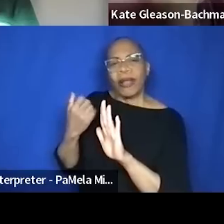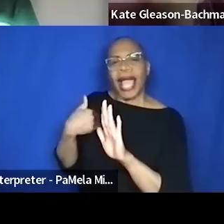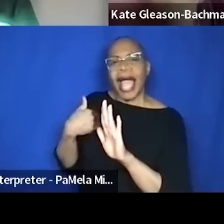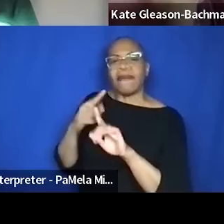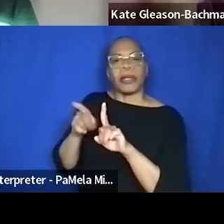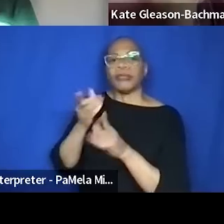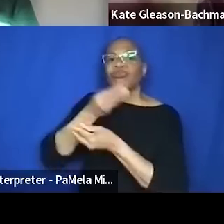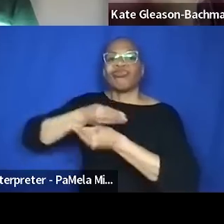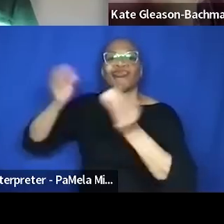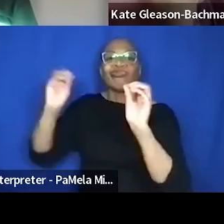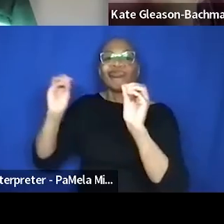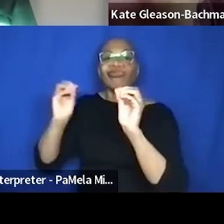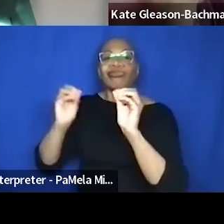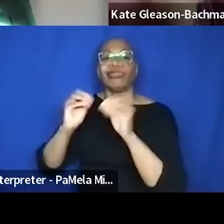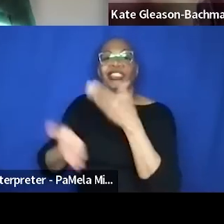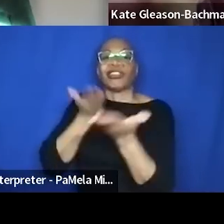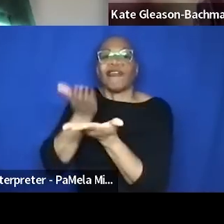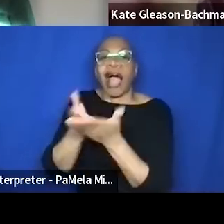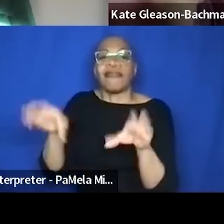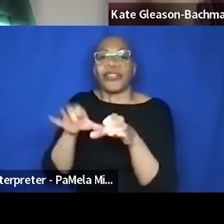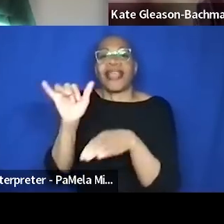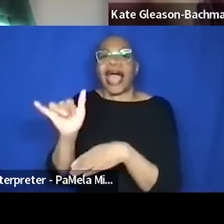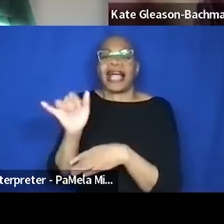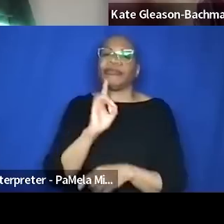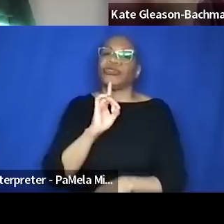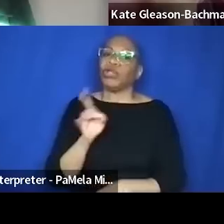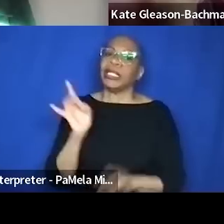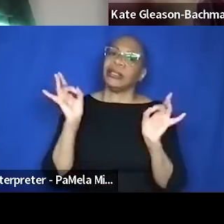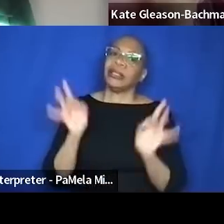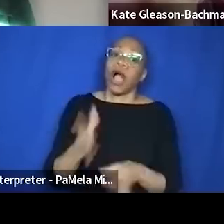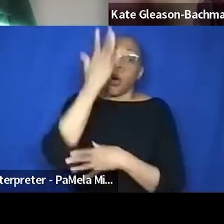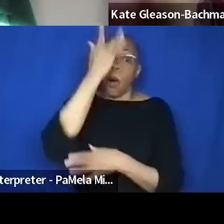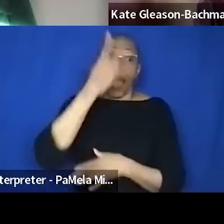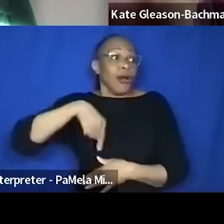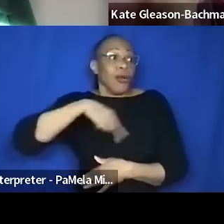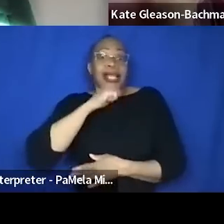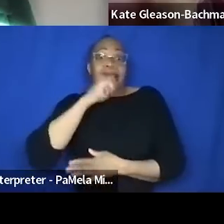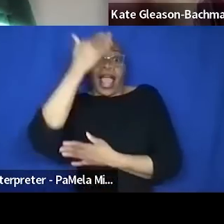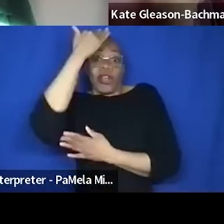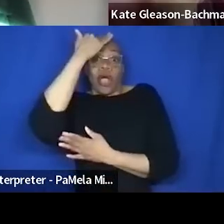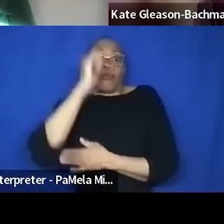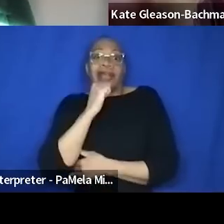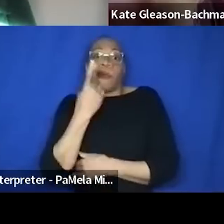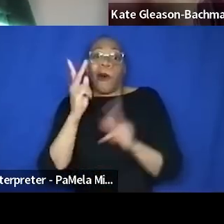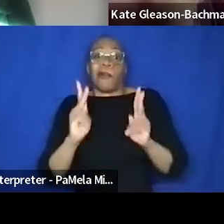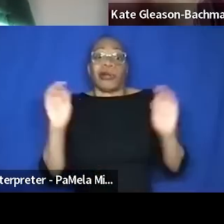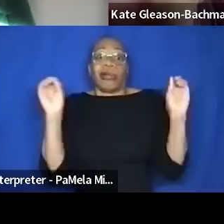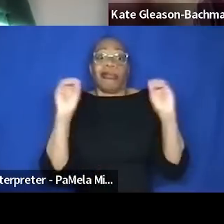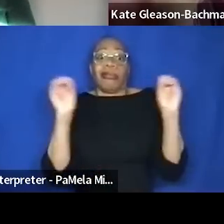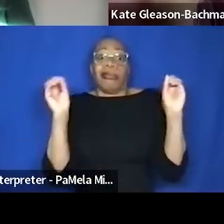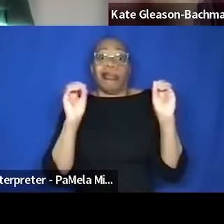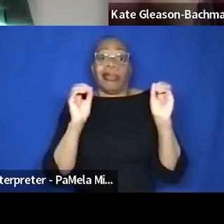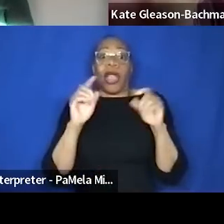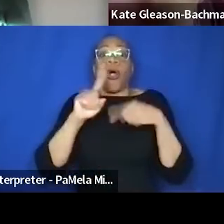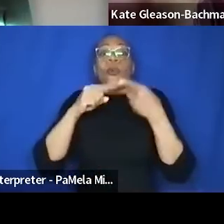tell nobody, they just do it. And that one kind of sucks because we don't even know. Nobody knows when they're coming. They post signs.